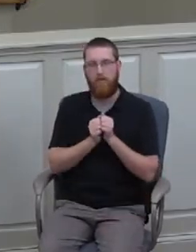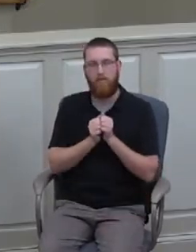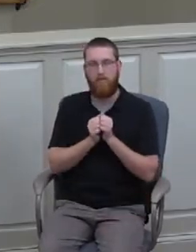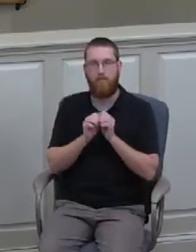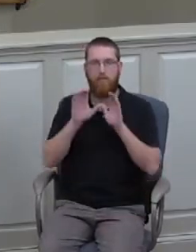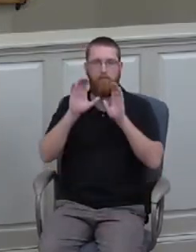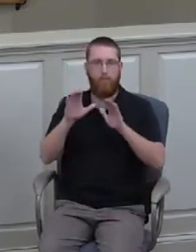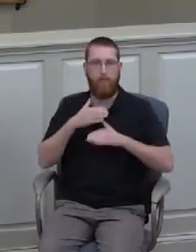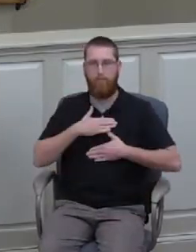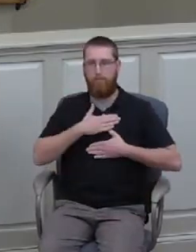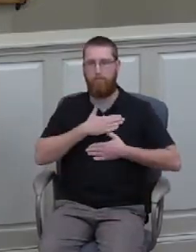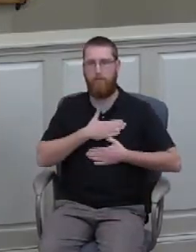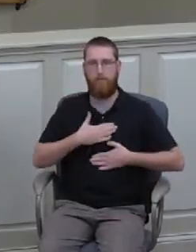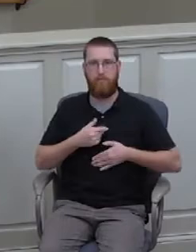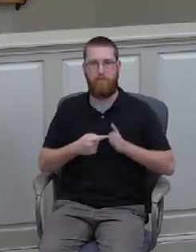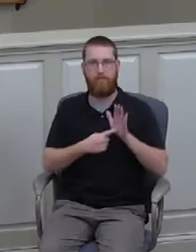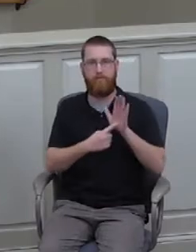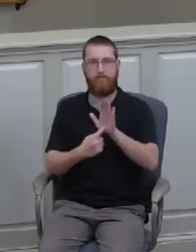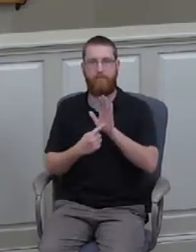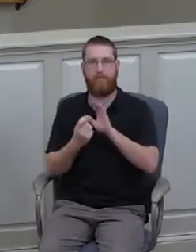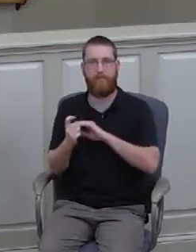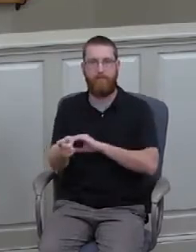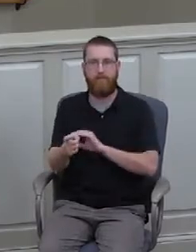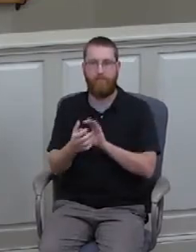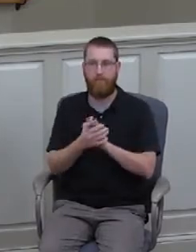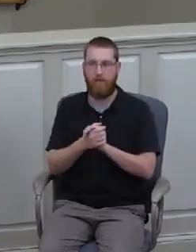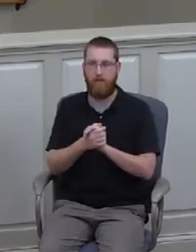pleasure that I present this, and